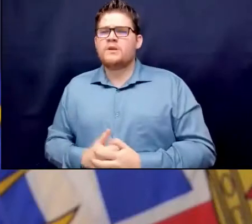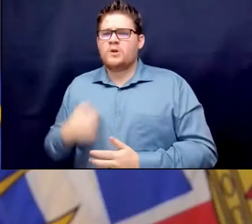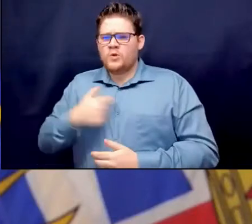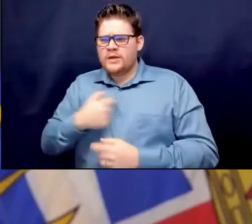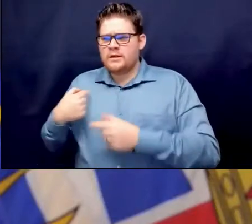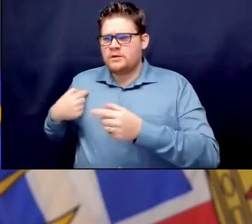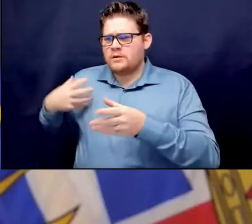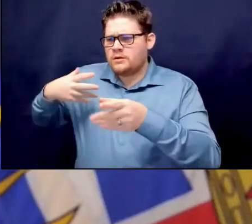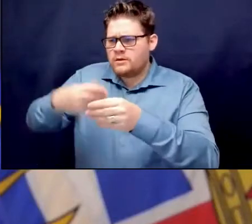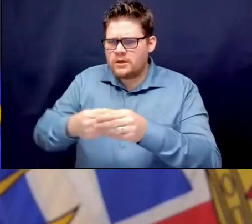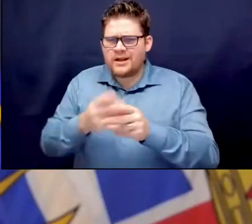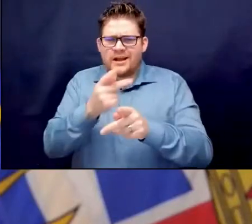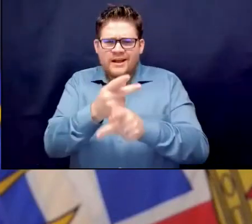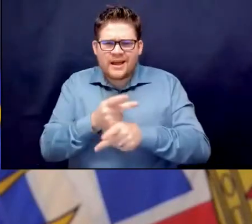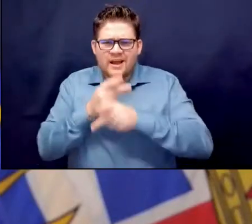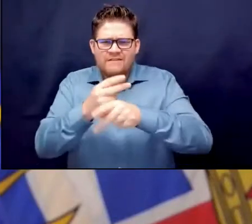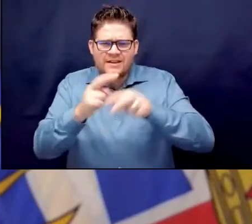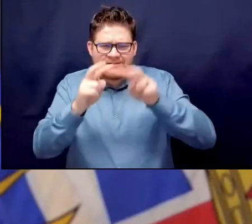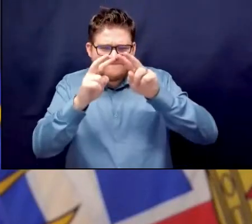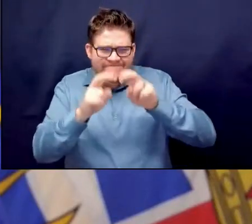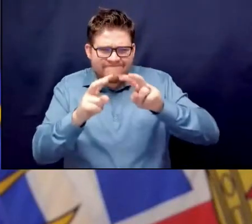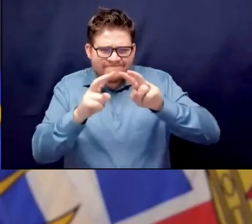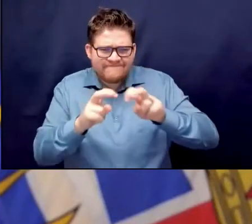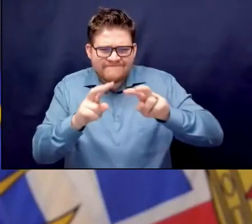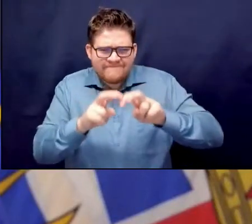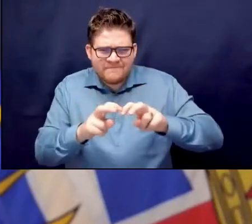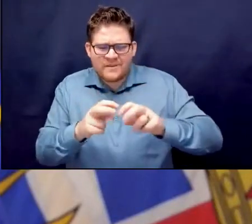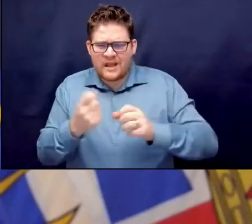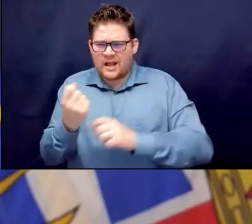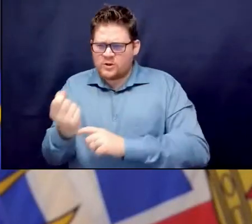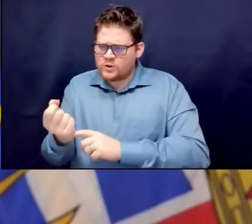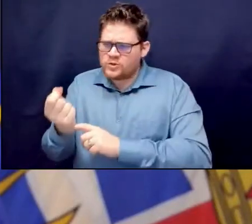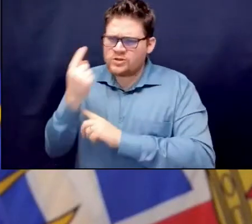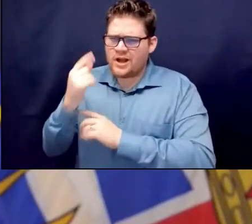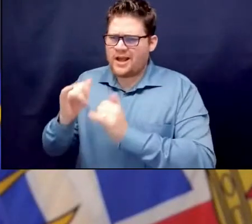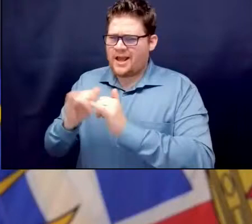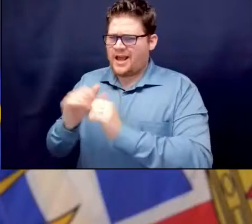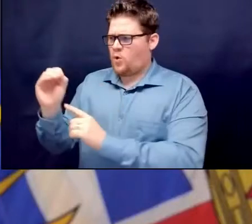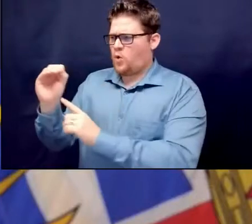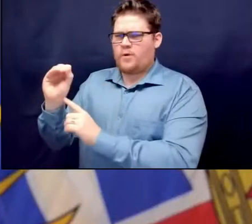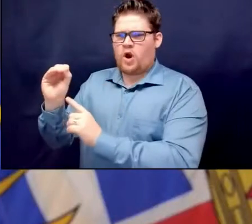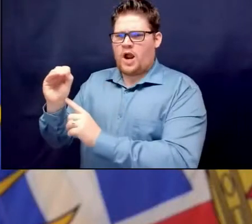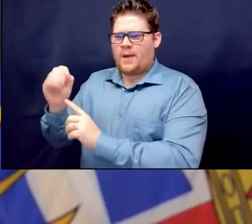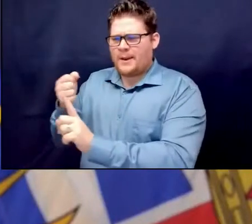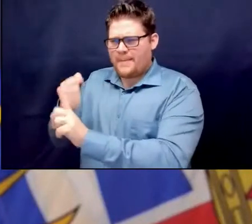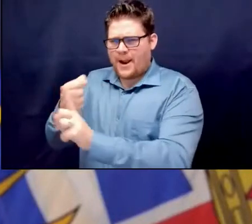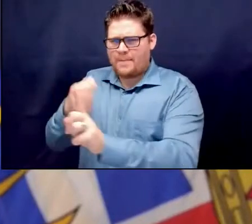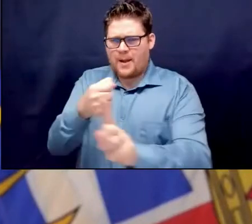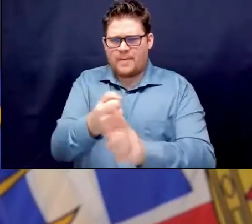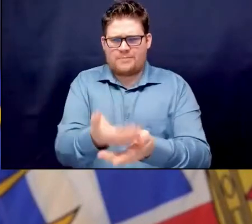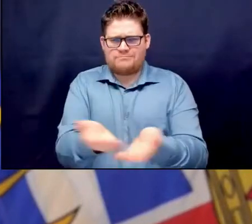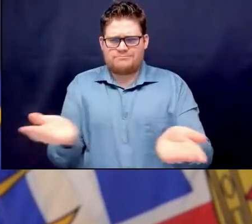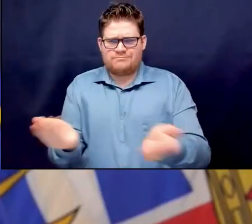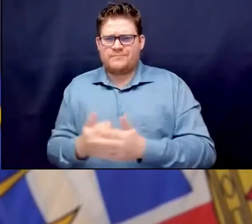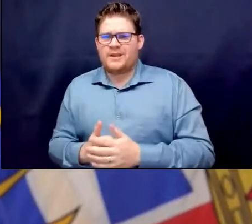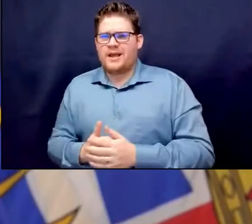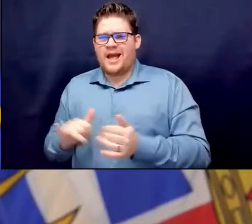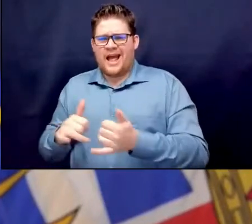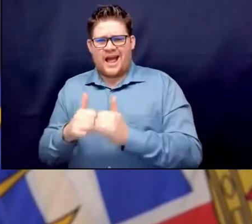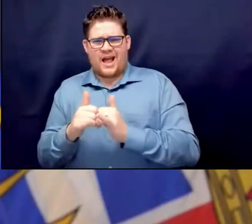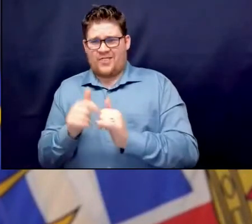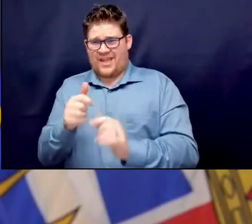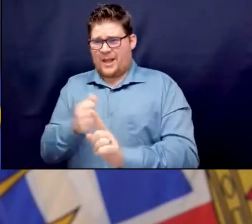wave and how that's impacting us in the community, but also in our healthcare system. And this will look a little bit...